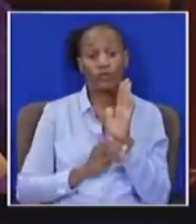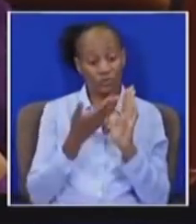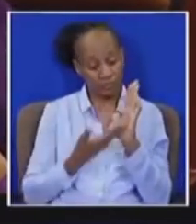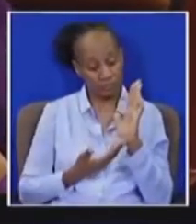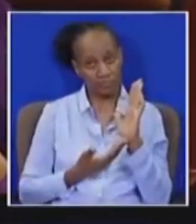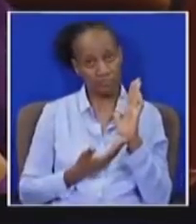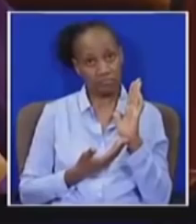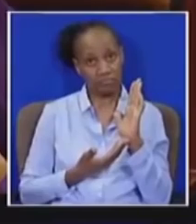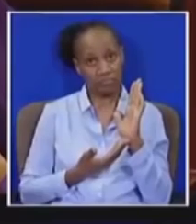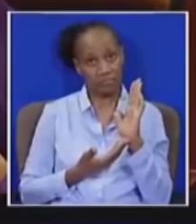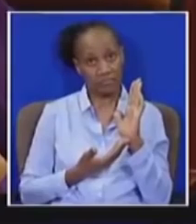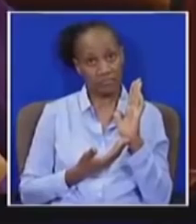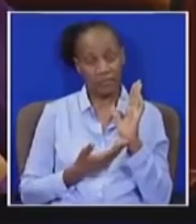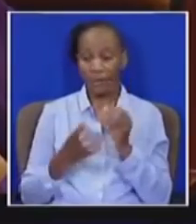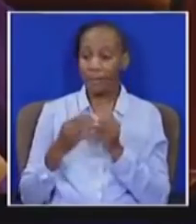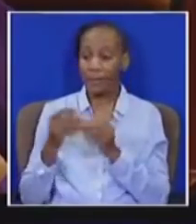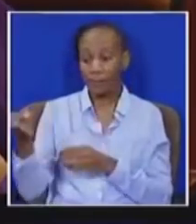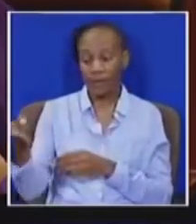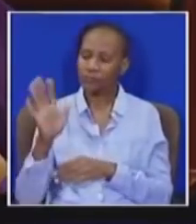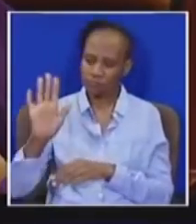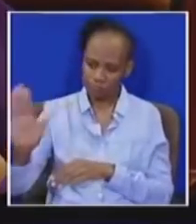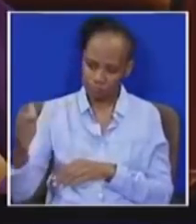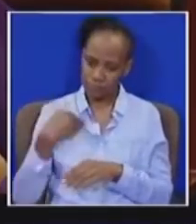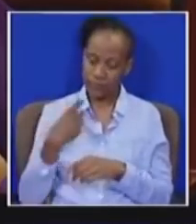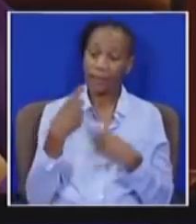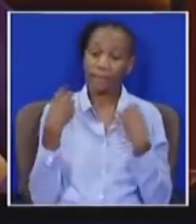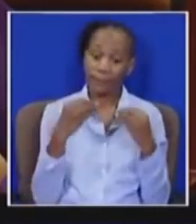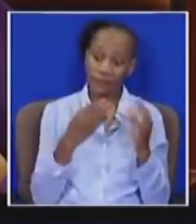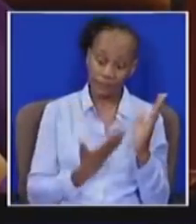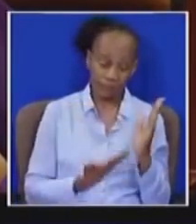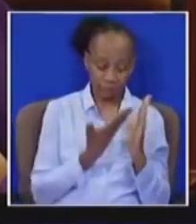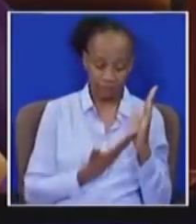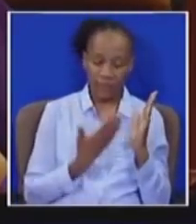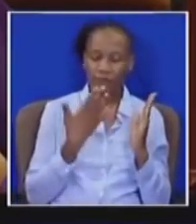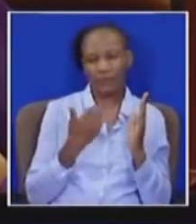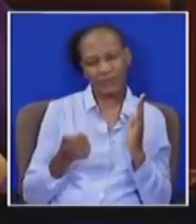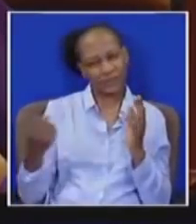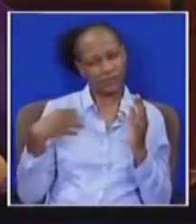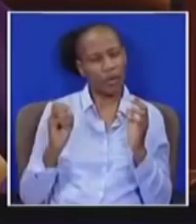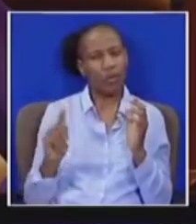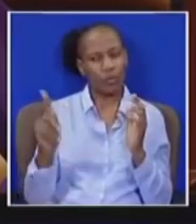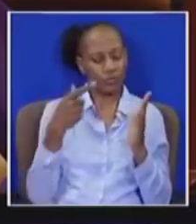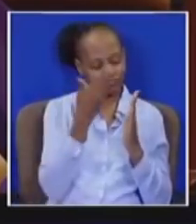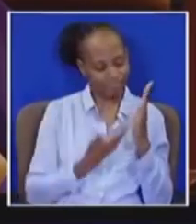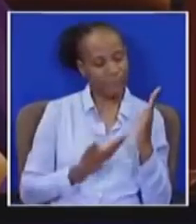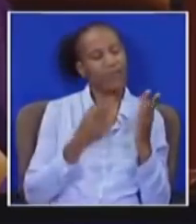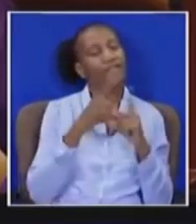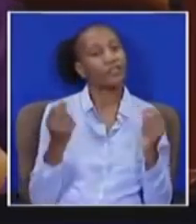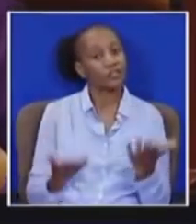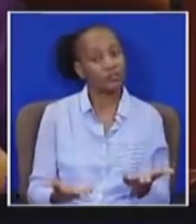attention, Speaker. Honorable member, I'm talking. But we're calling for your attention. Can you allow me to finish